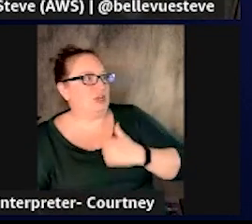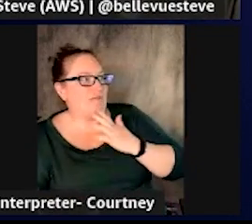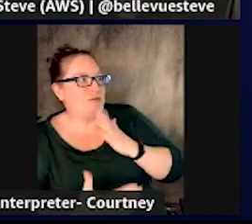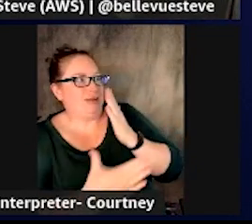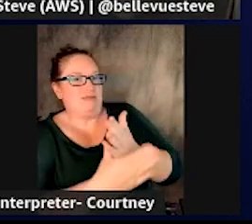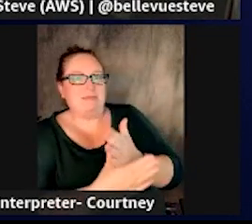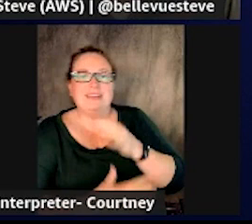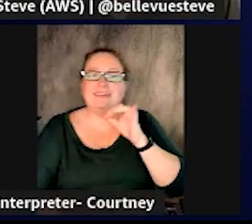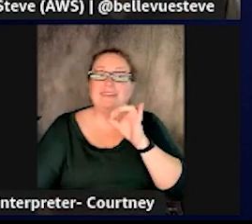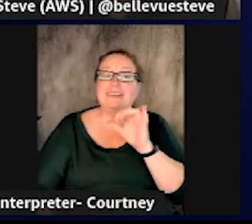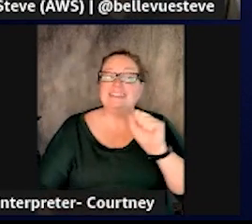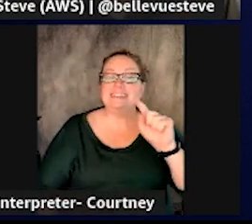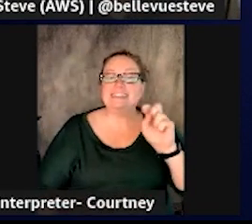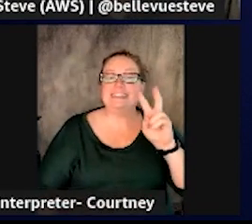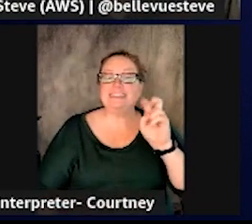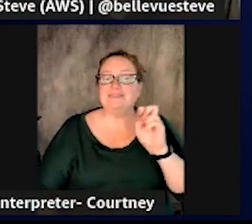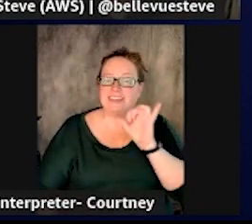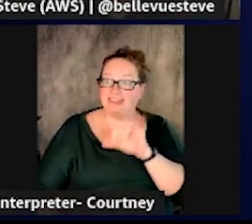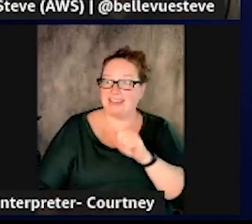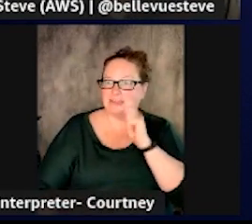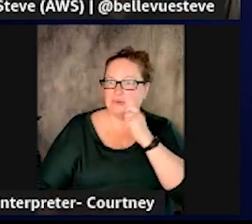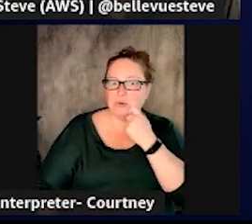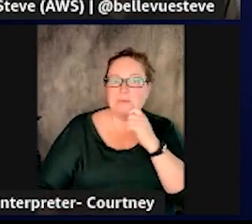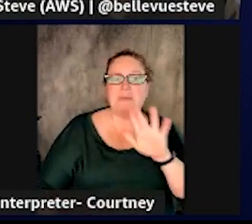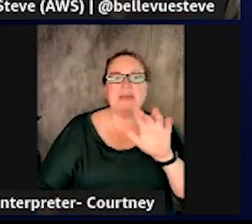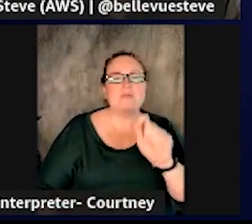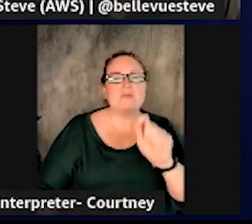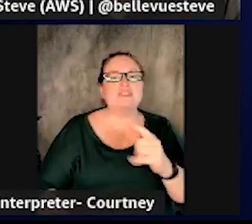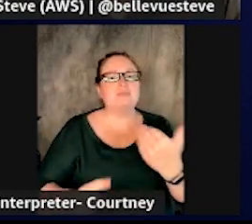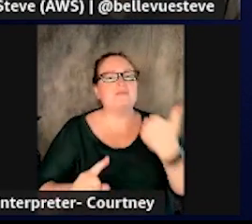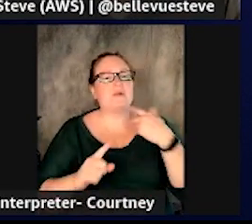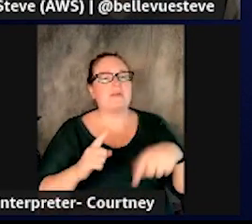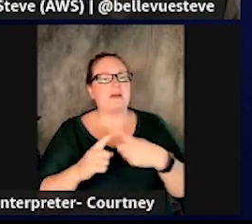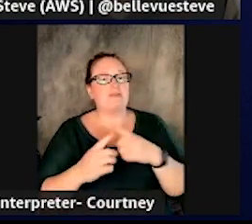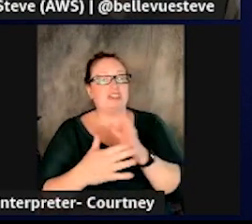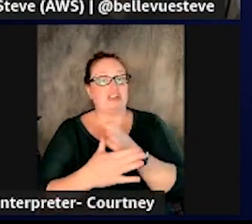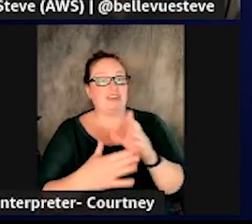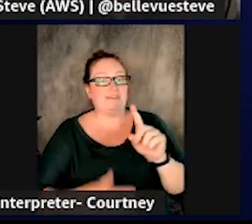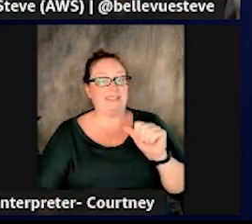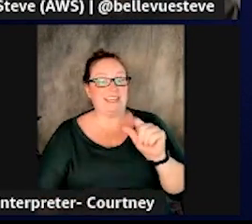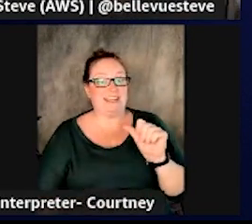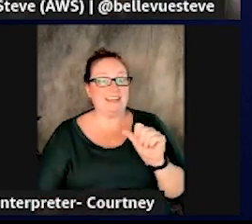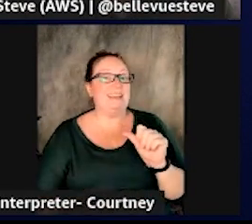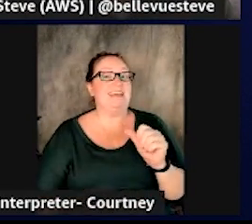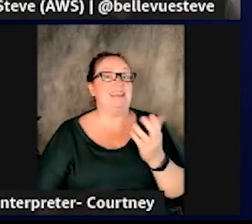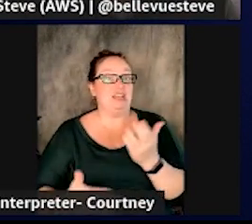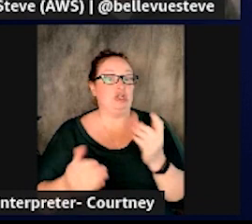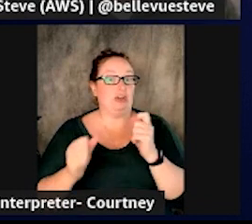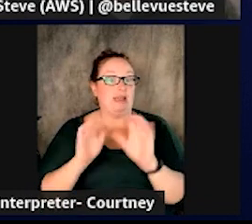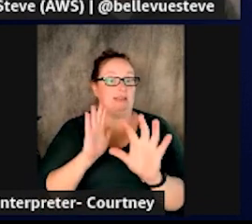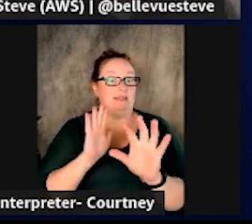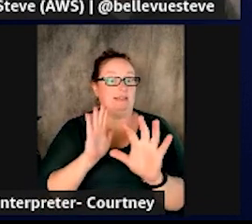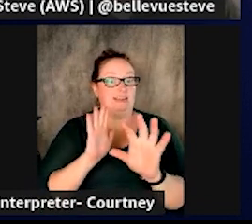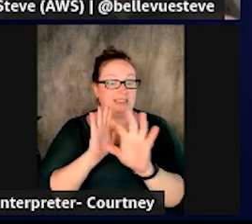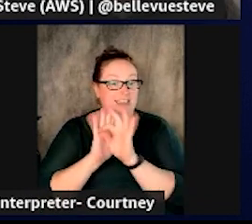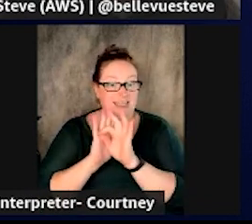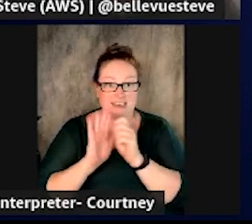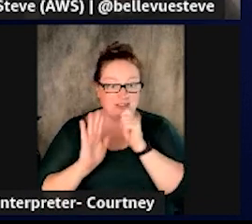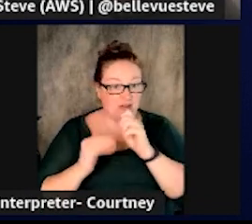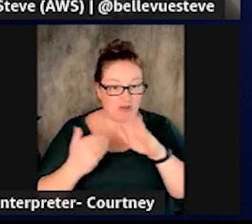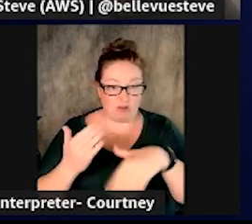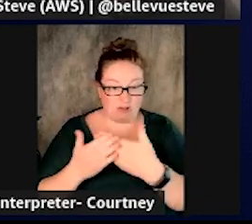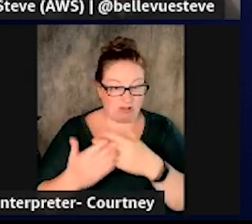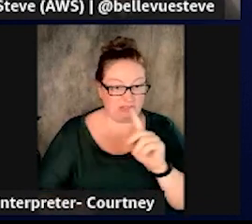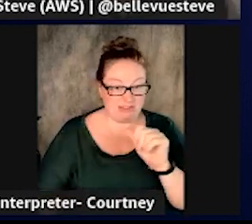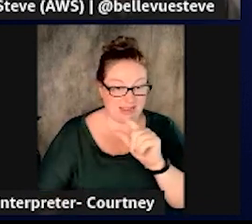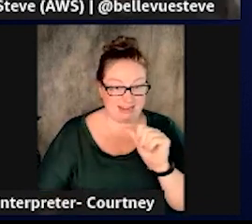this is also goes back to my question earlier on about the sharing of data. So here I could actually elect not to take all the data coming from the source accounts, even if they've chosen